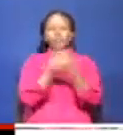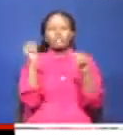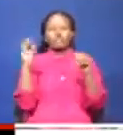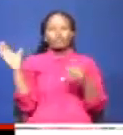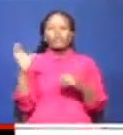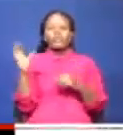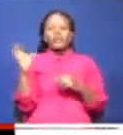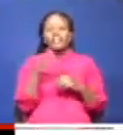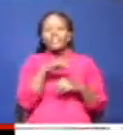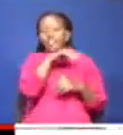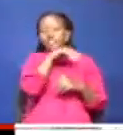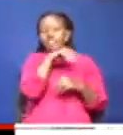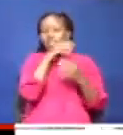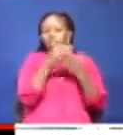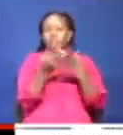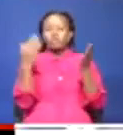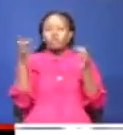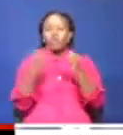ahead of the August polls.